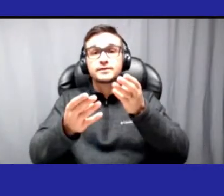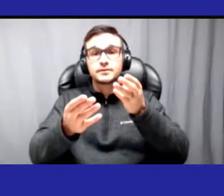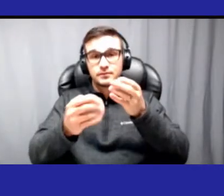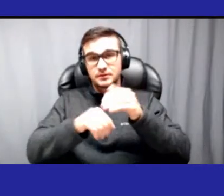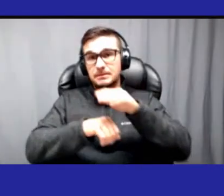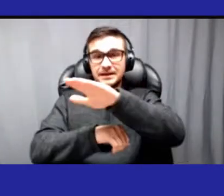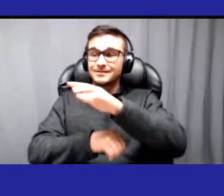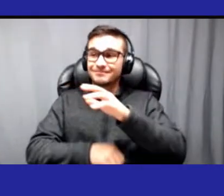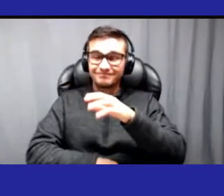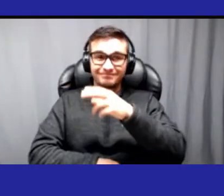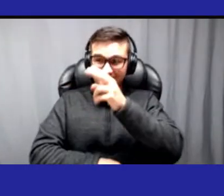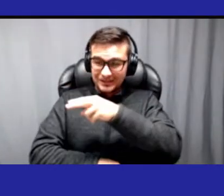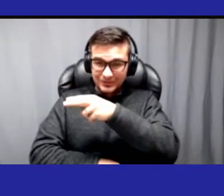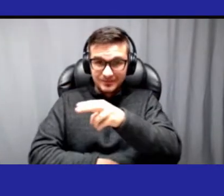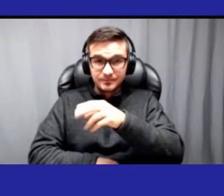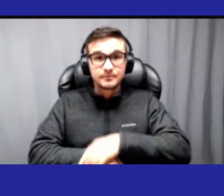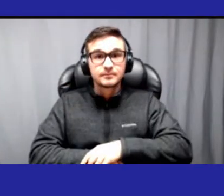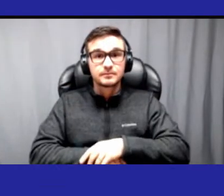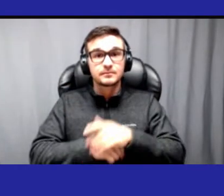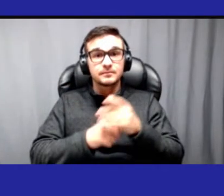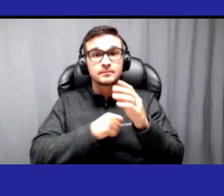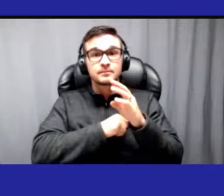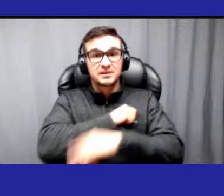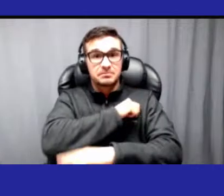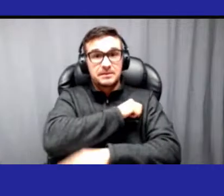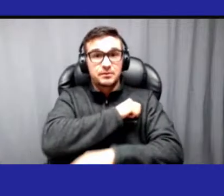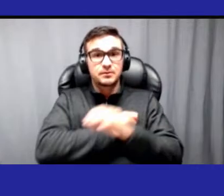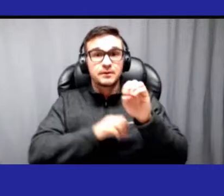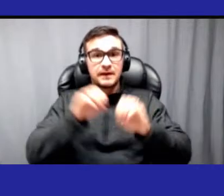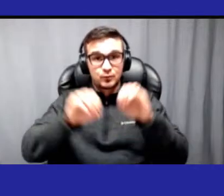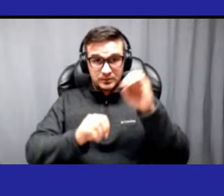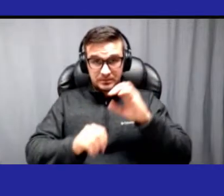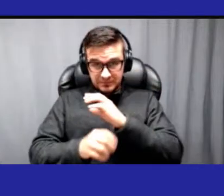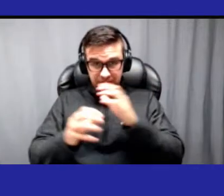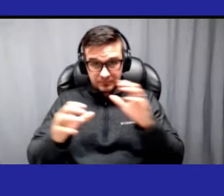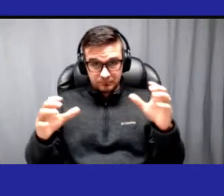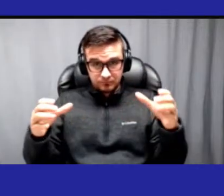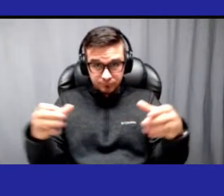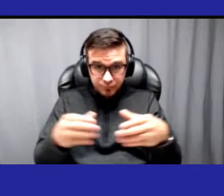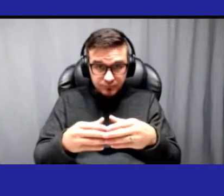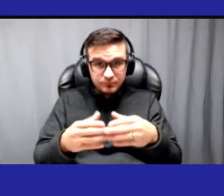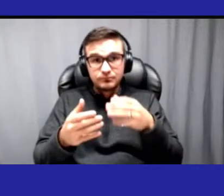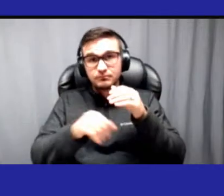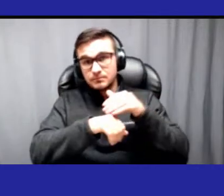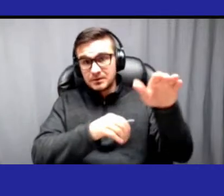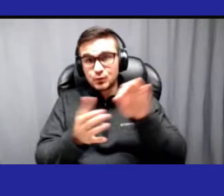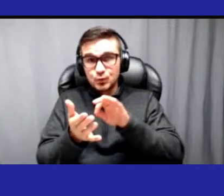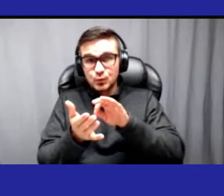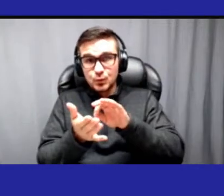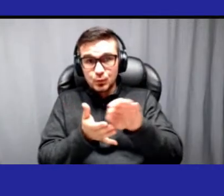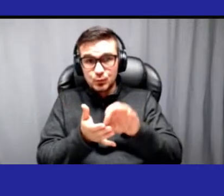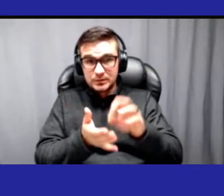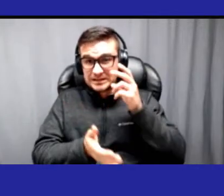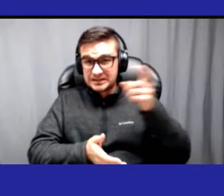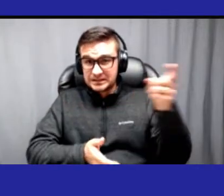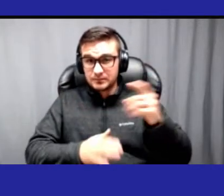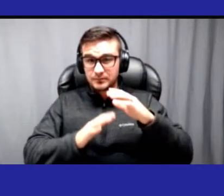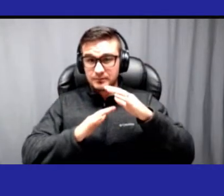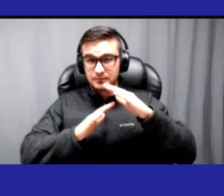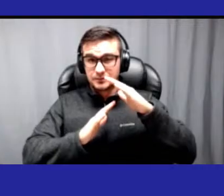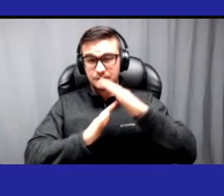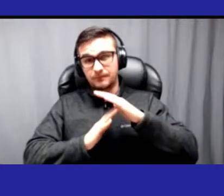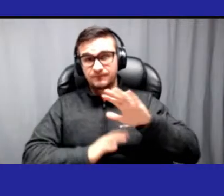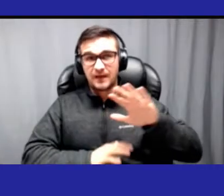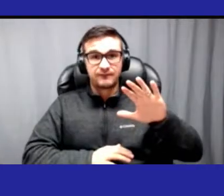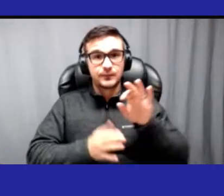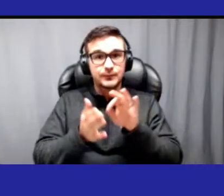In September, the evaluation committee met and submitted scores. You see here the top 5 scorers that were listed at the